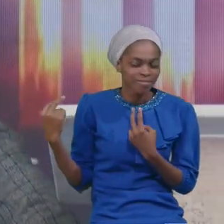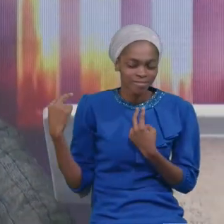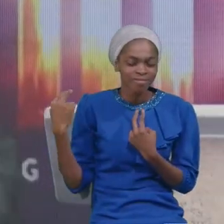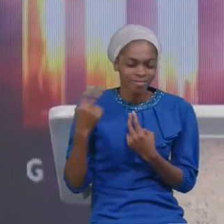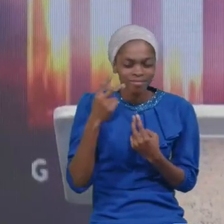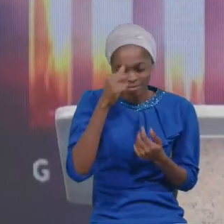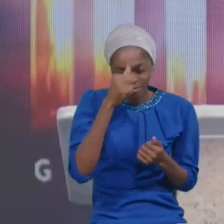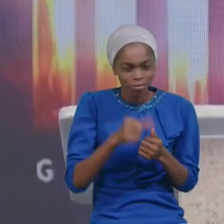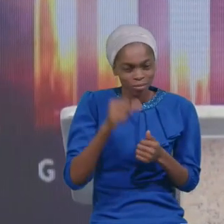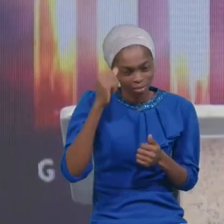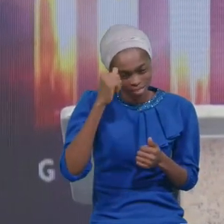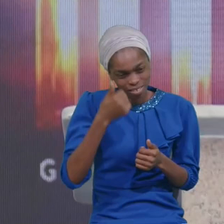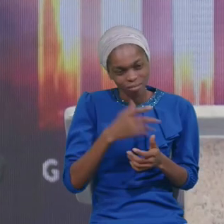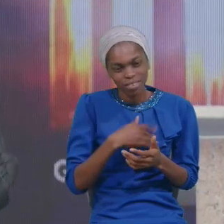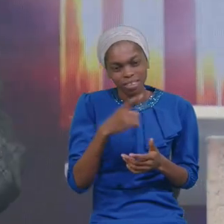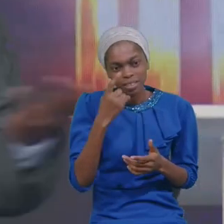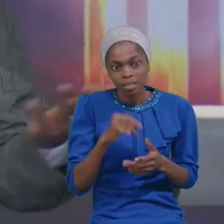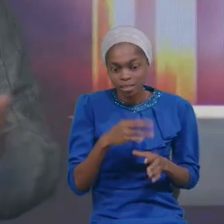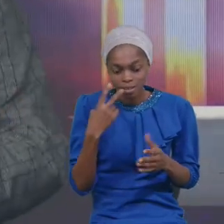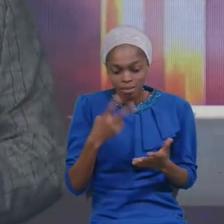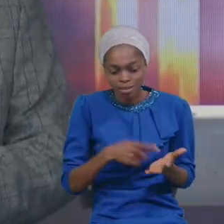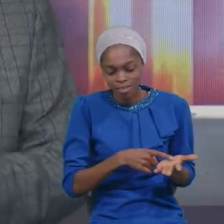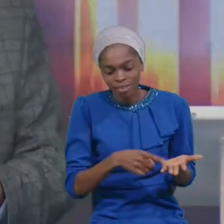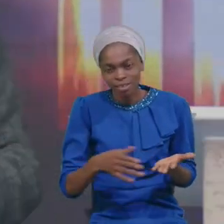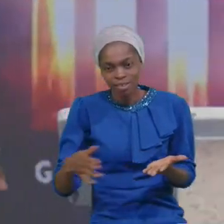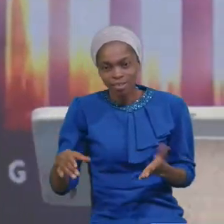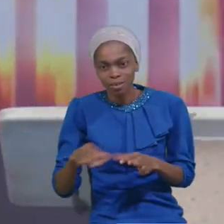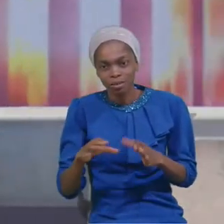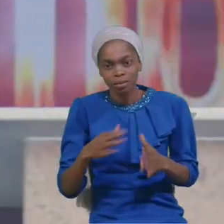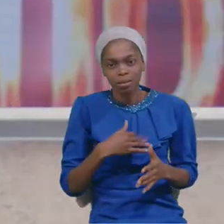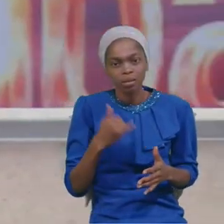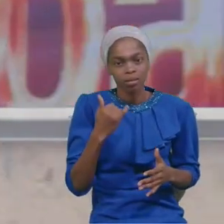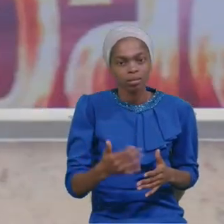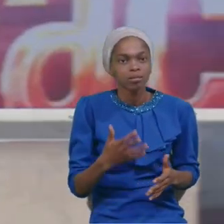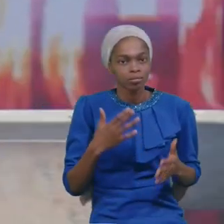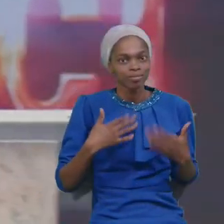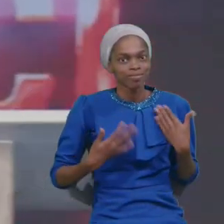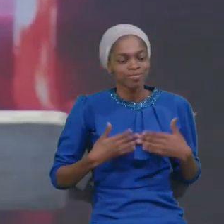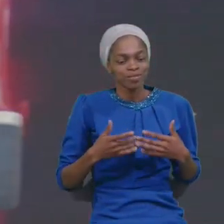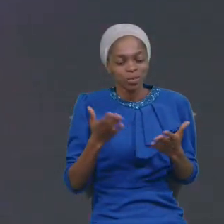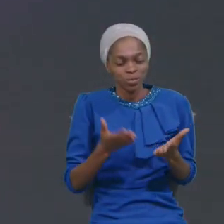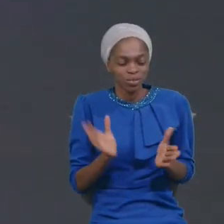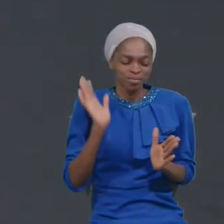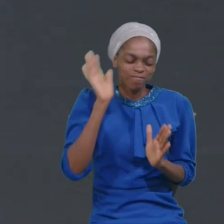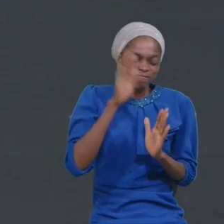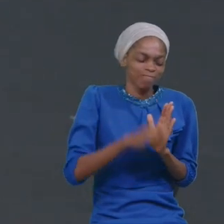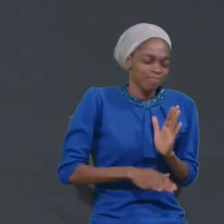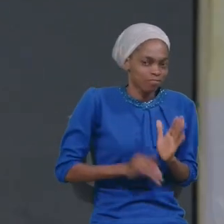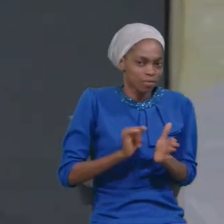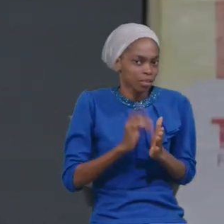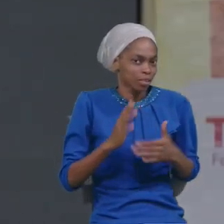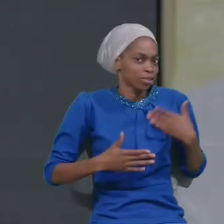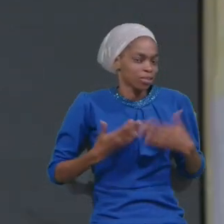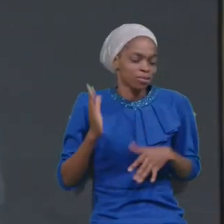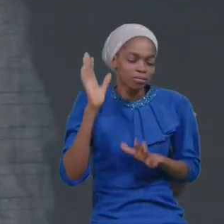balloon, that the joy will go, the happiness will go. Don't listen to them. The eternal one,